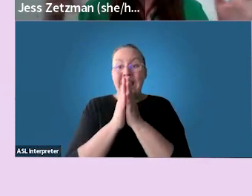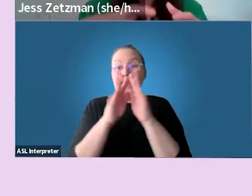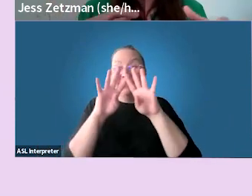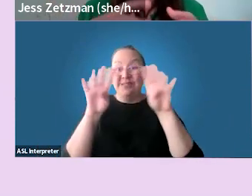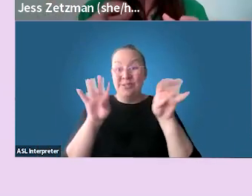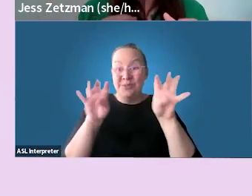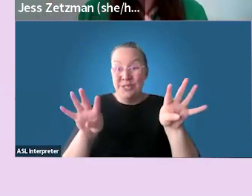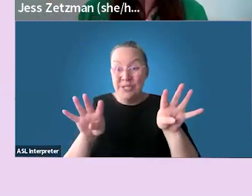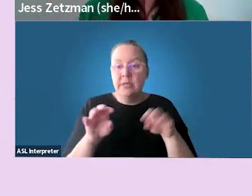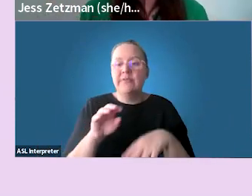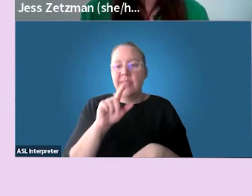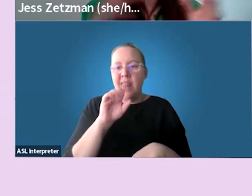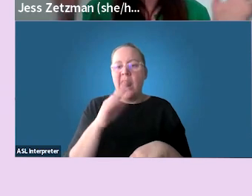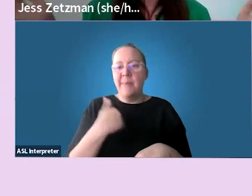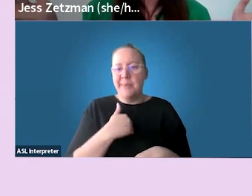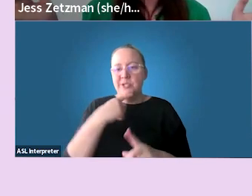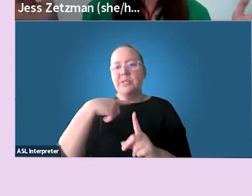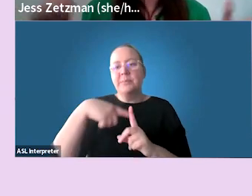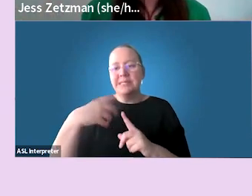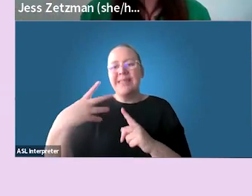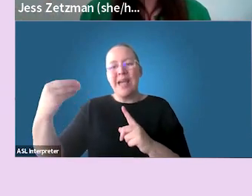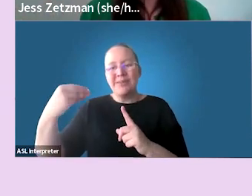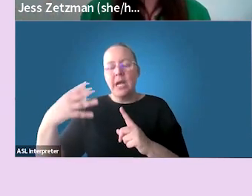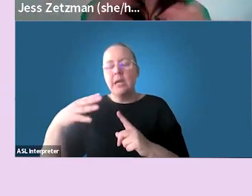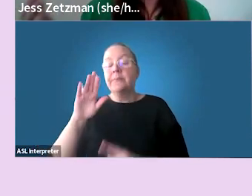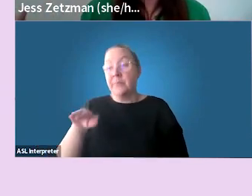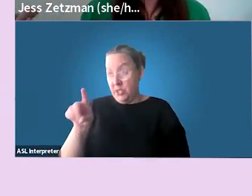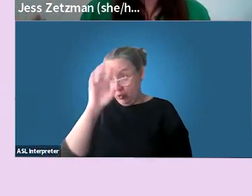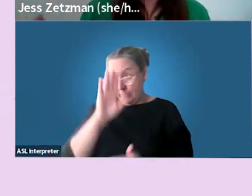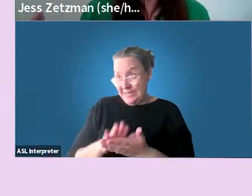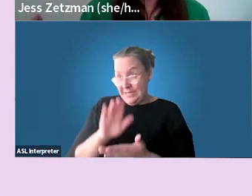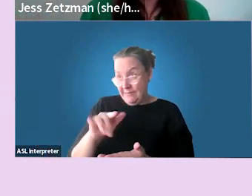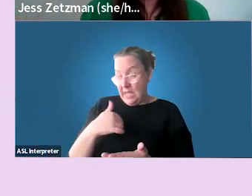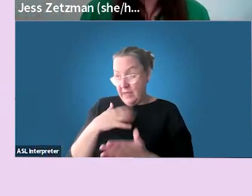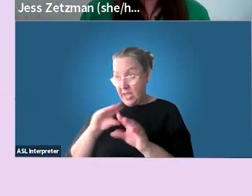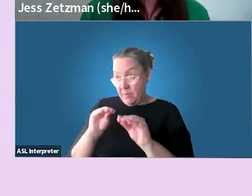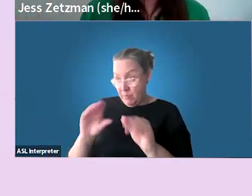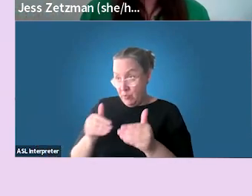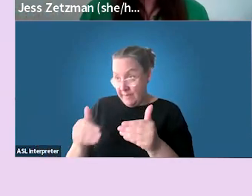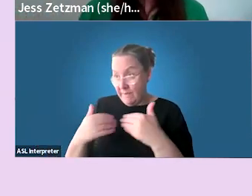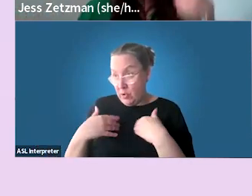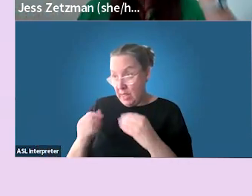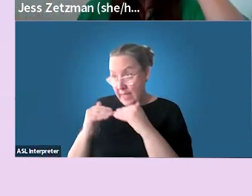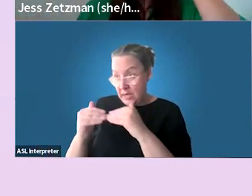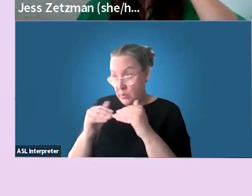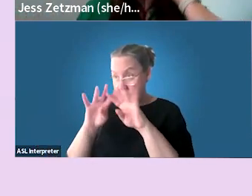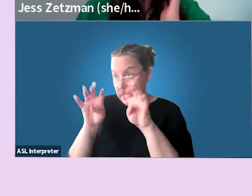of lab members, which I'll talk about, and of those outside, do you believe that there is a movement for health equity?